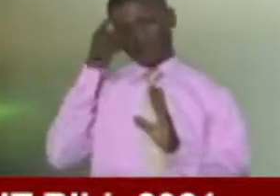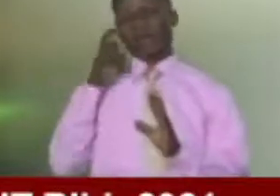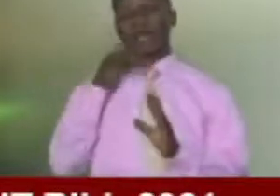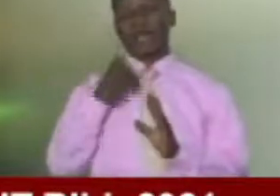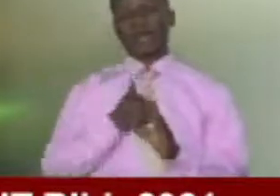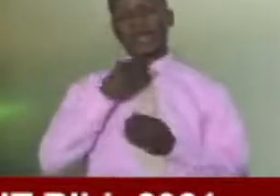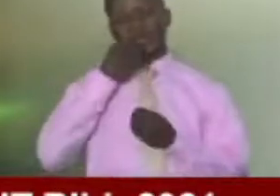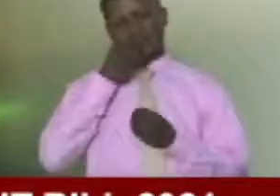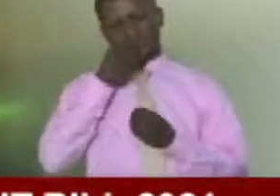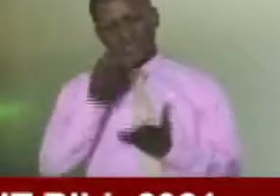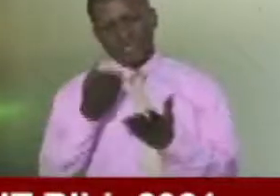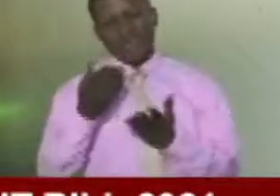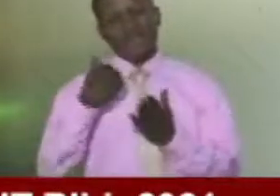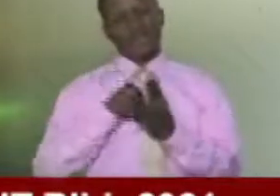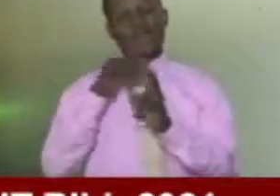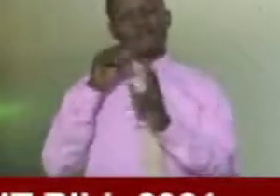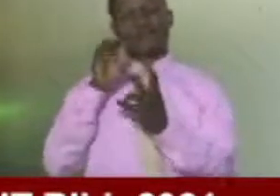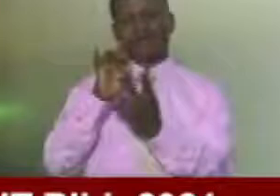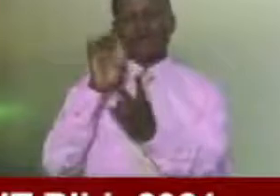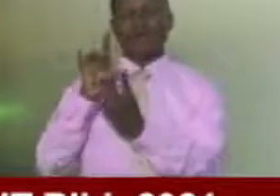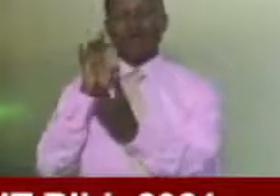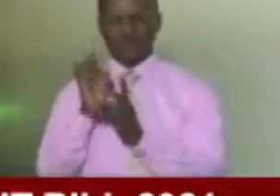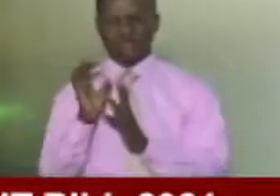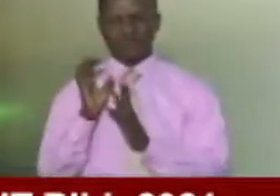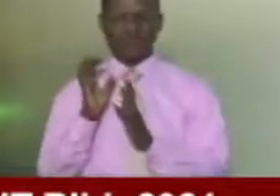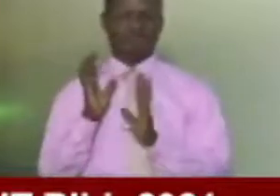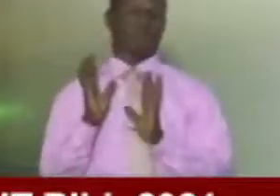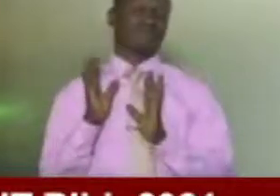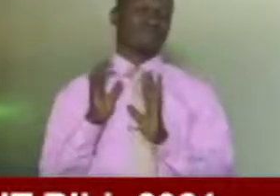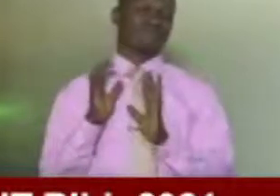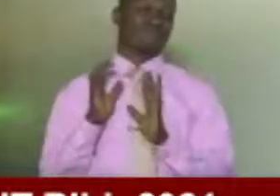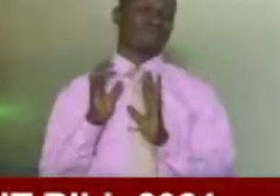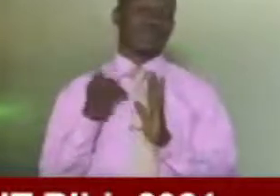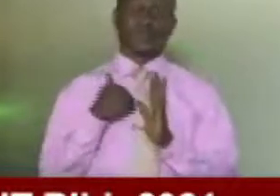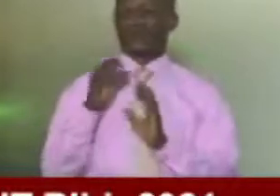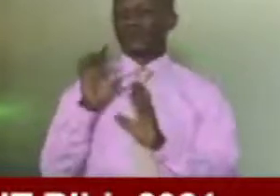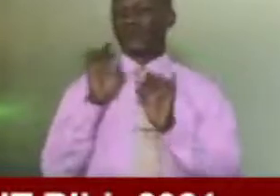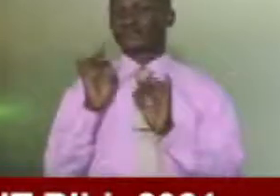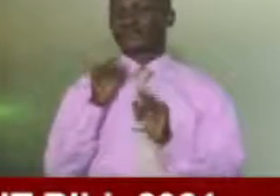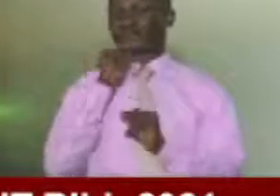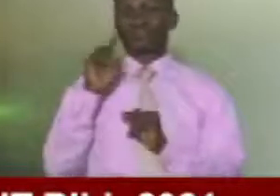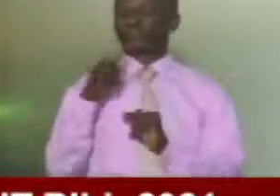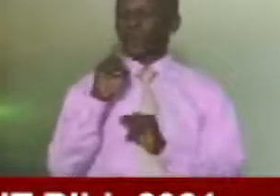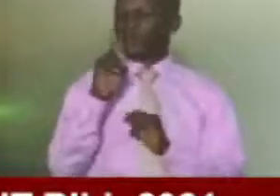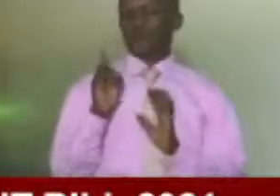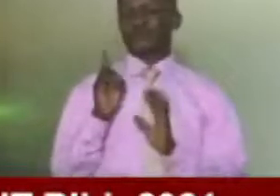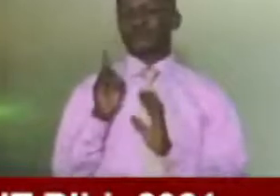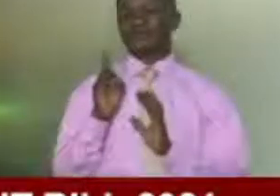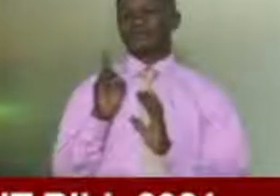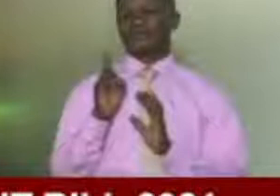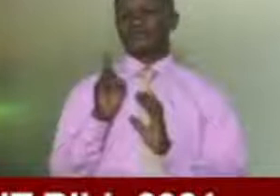that provide an option. Don't box ourselves into saying only one option. In case something comes